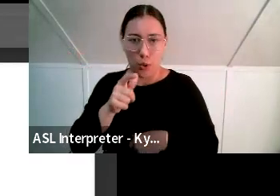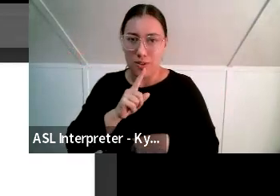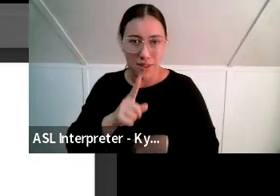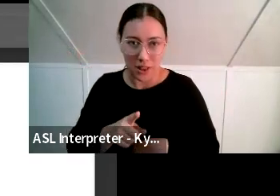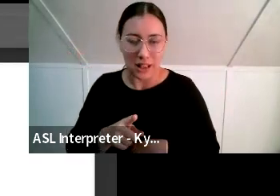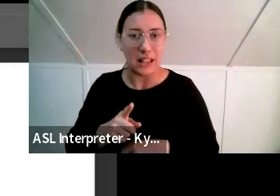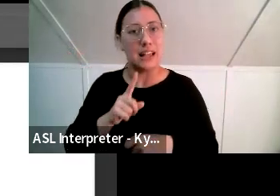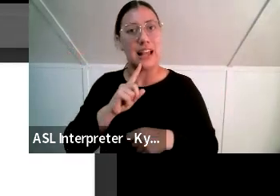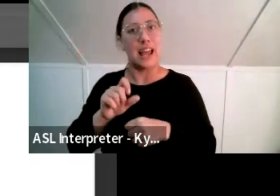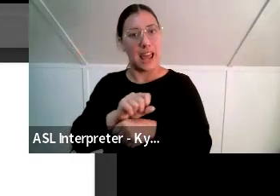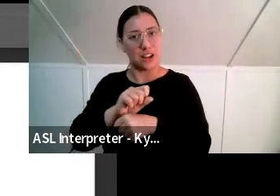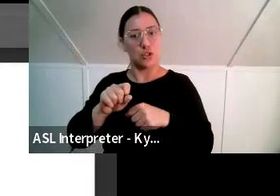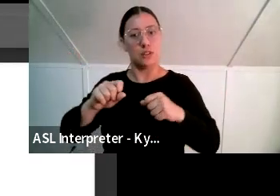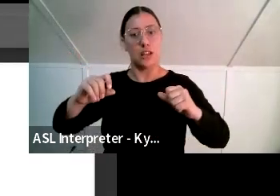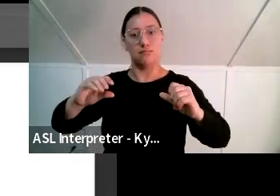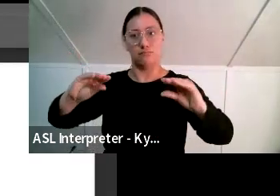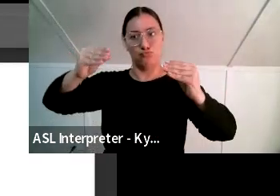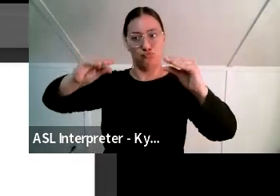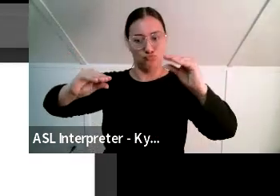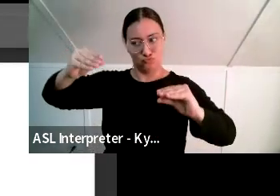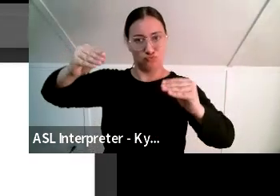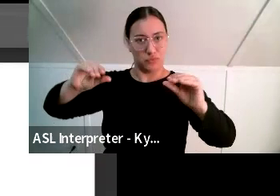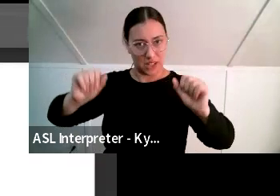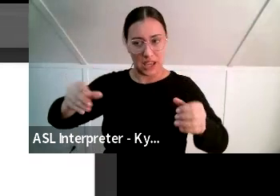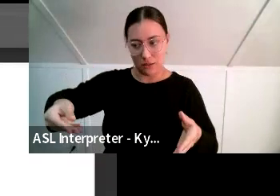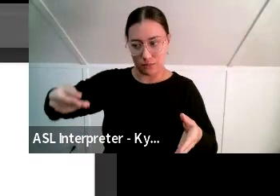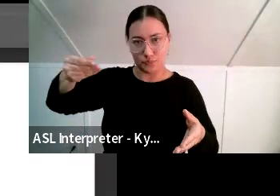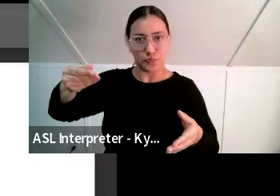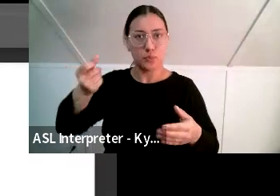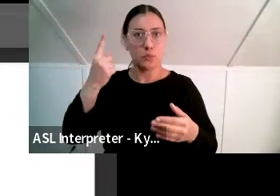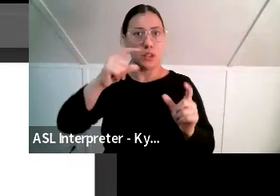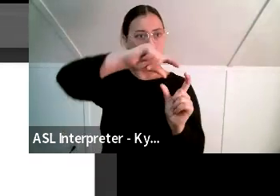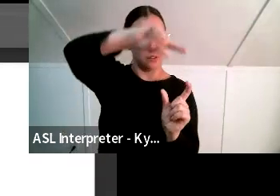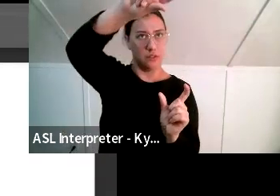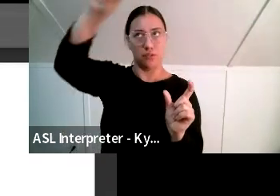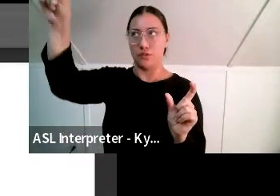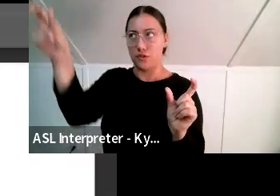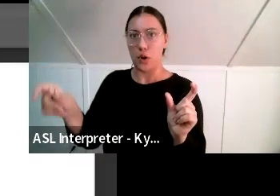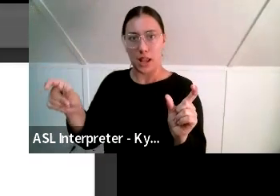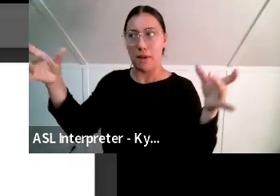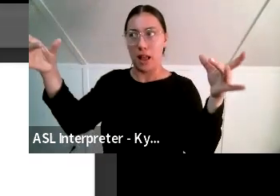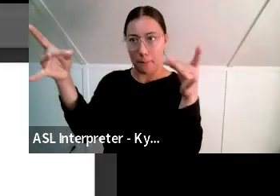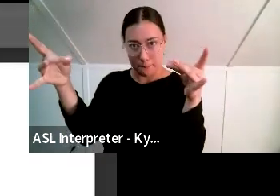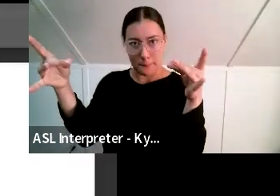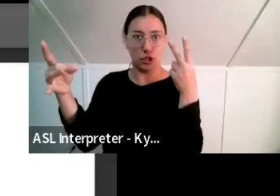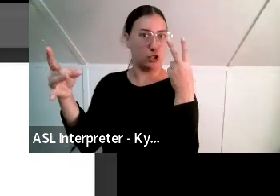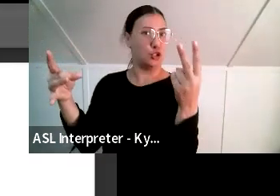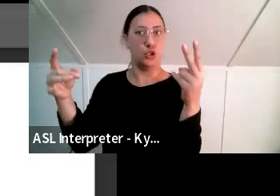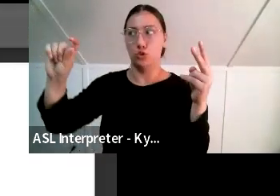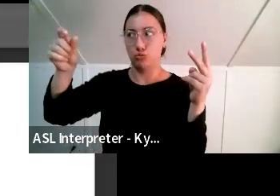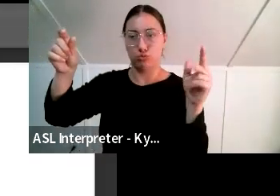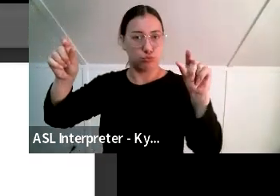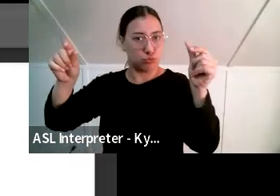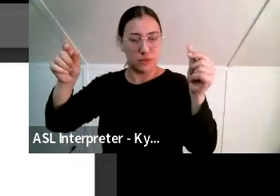So I'd encourage you all to look at the back of it, but it's only attached to the frame in two screws, and that allows it to move